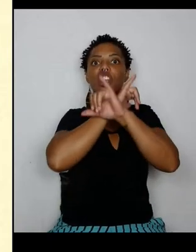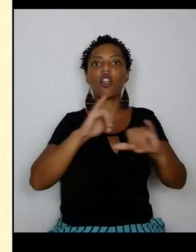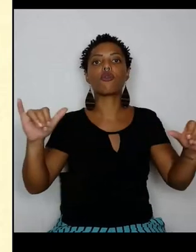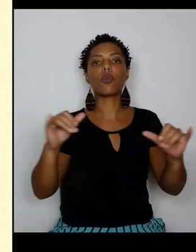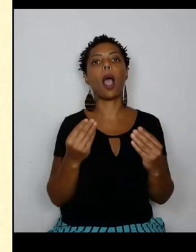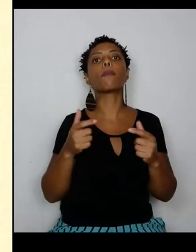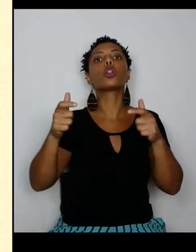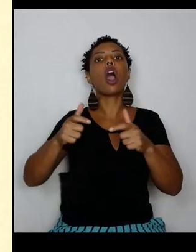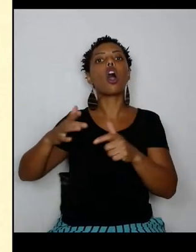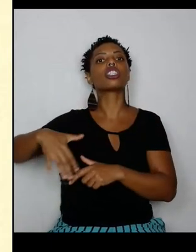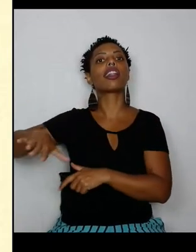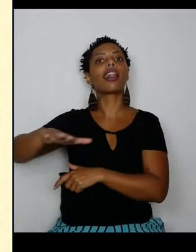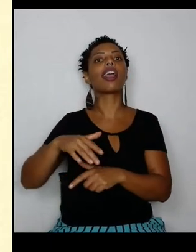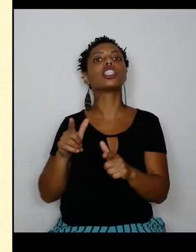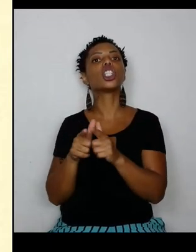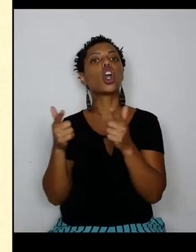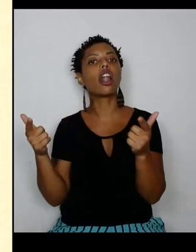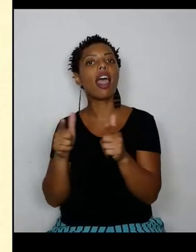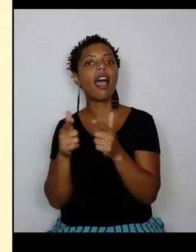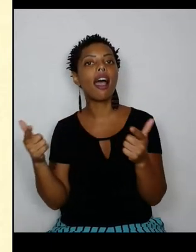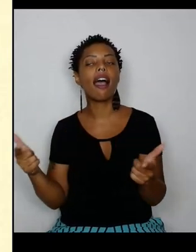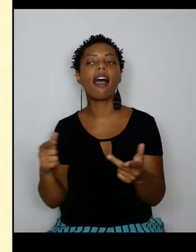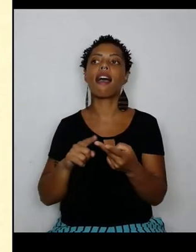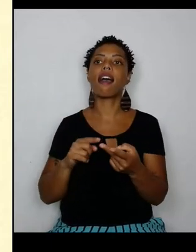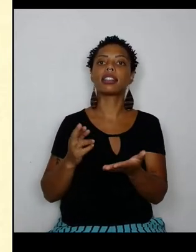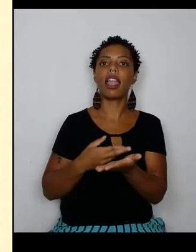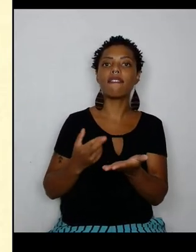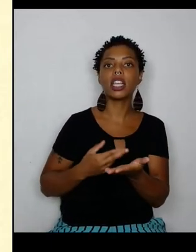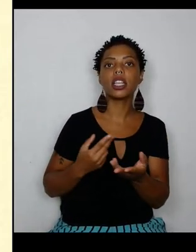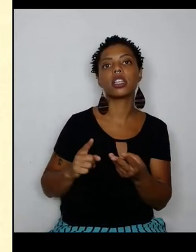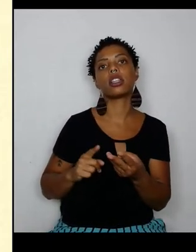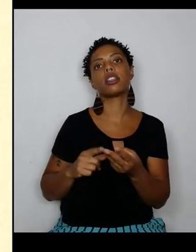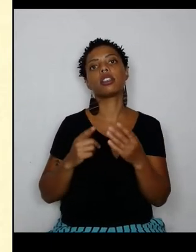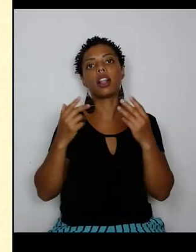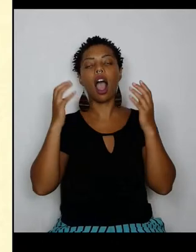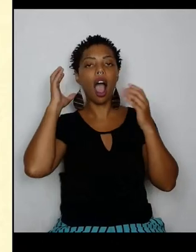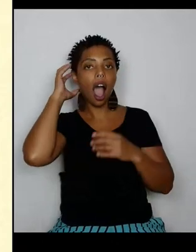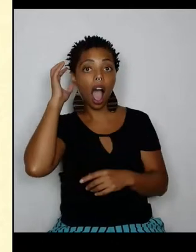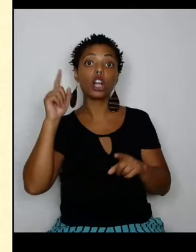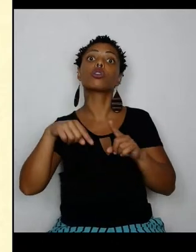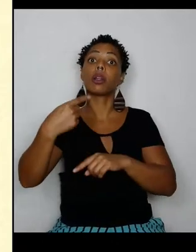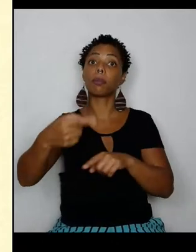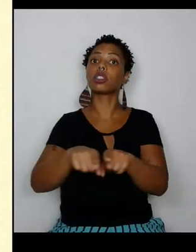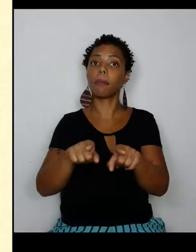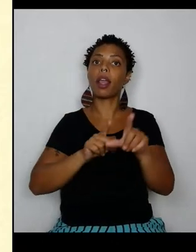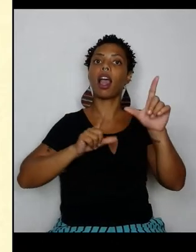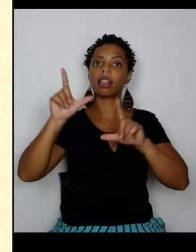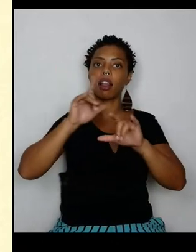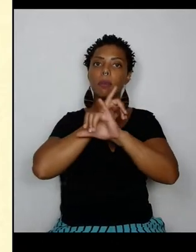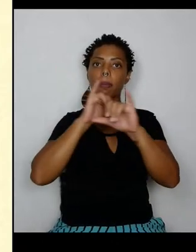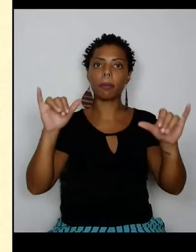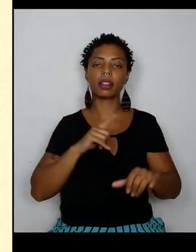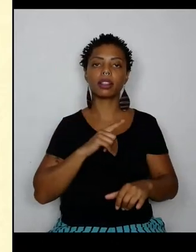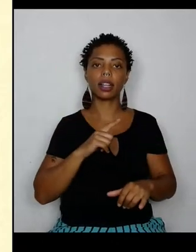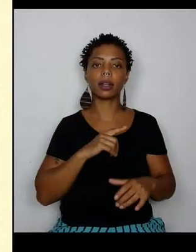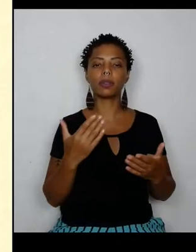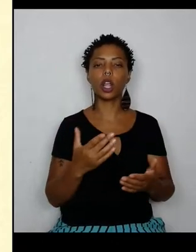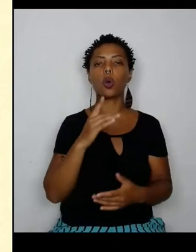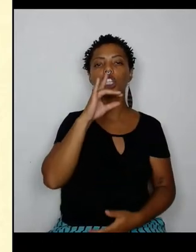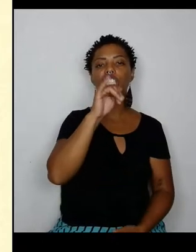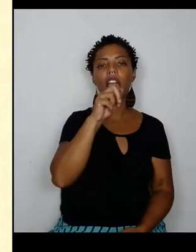and they were largely communicated in newspapers magazines radio stations and tv